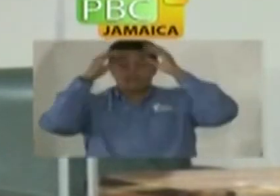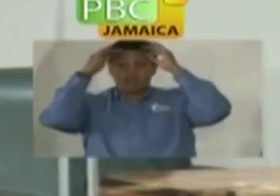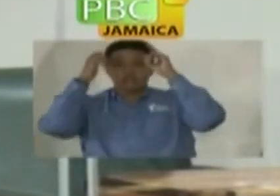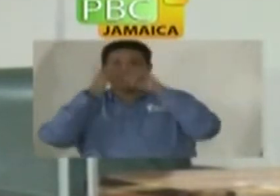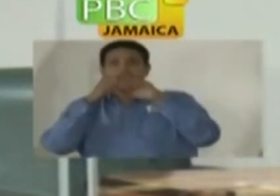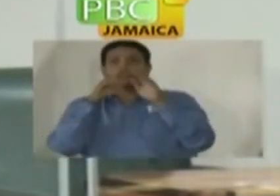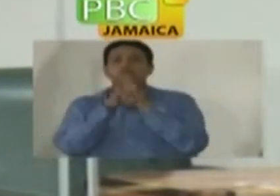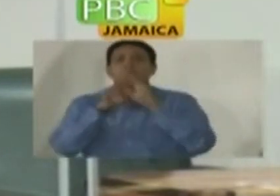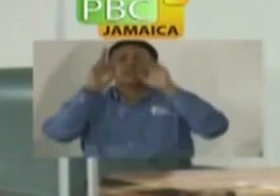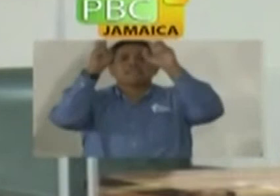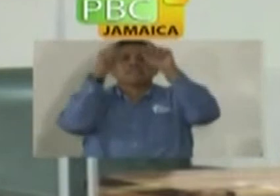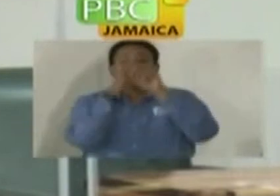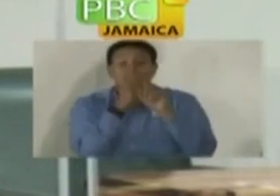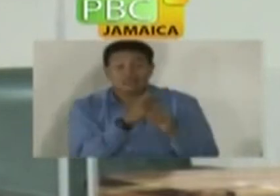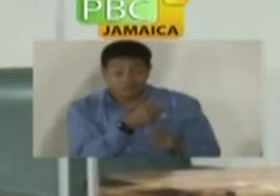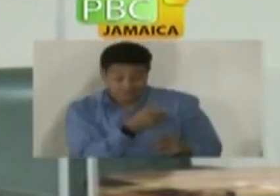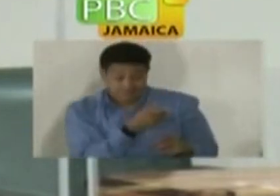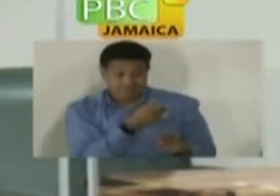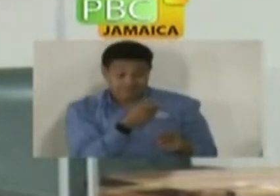the prosecution